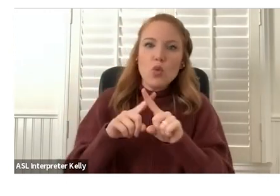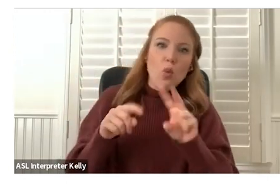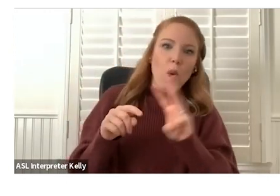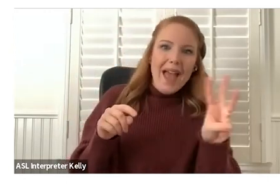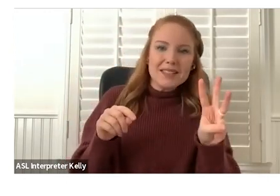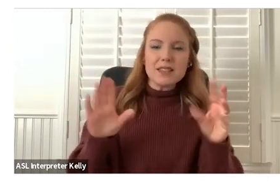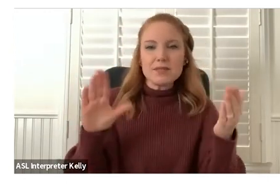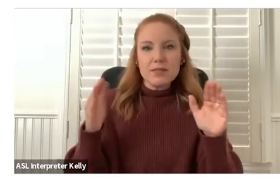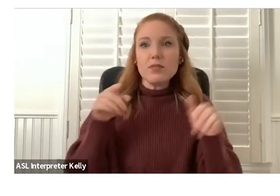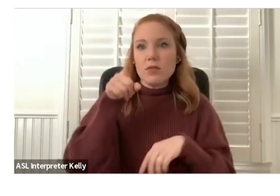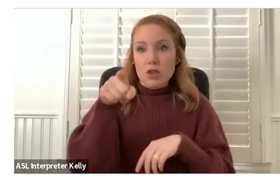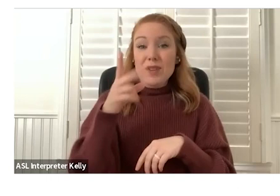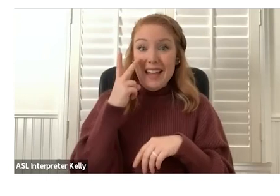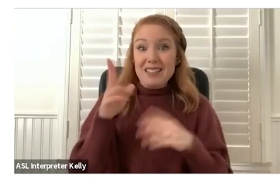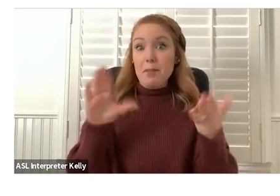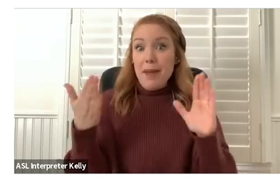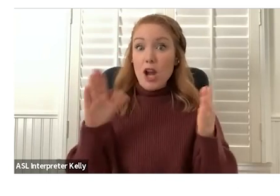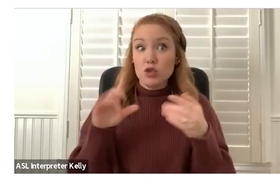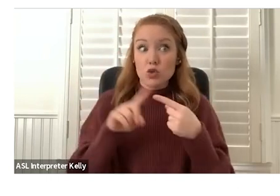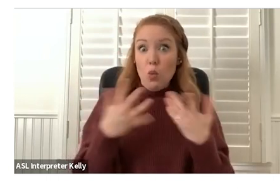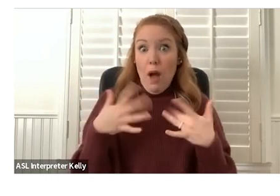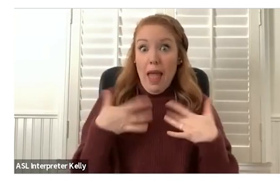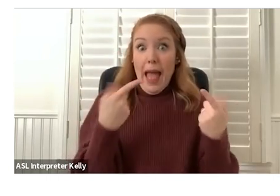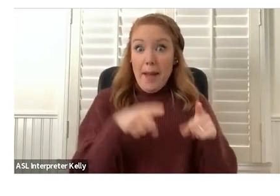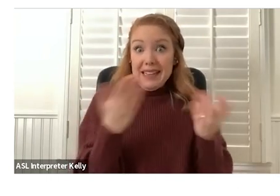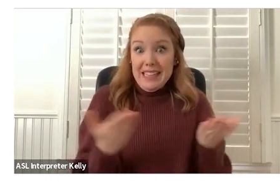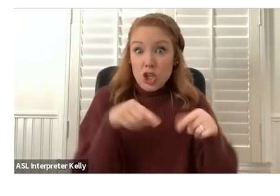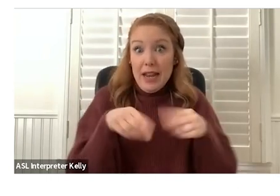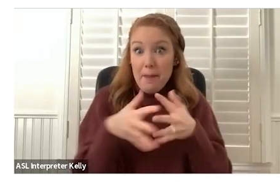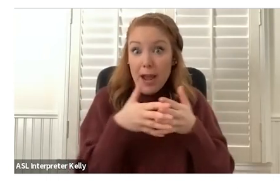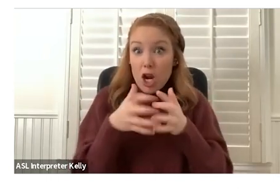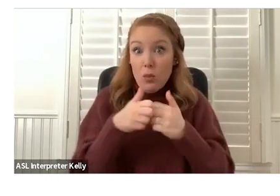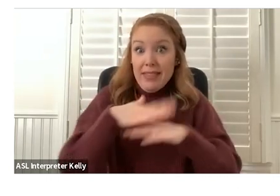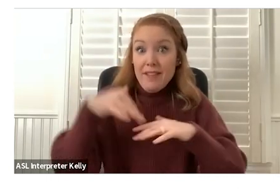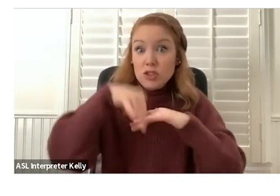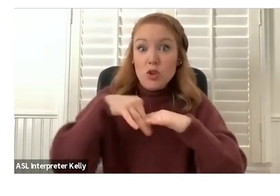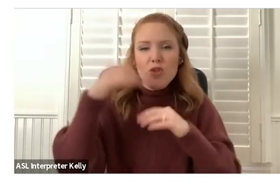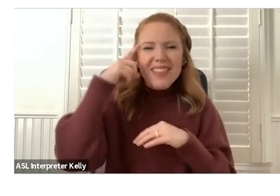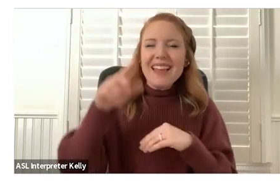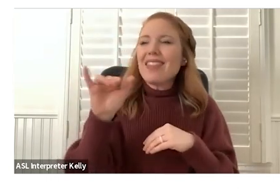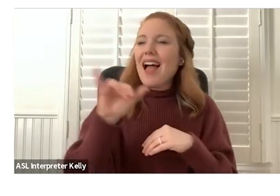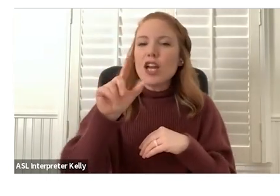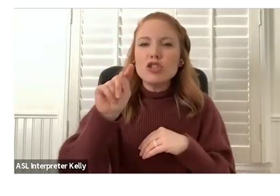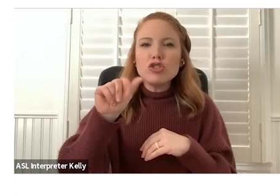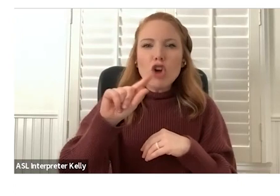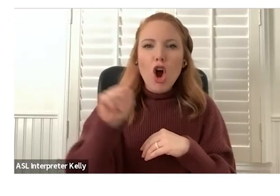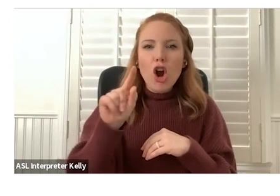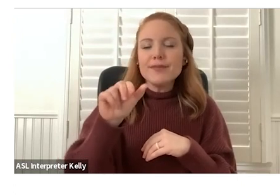they were often portrayed as, on the one hand, extremely innocent because they were not yet corrupted by